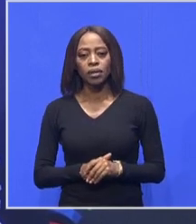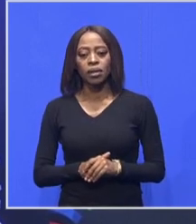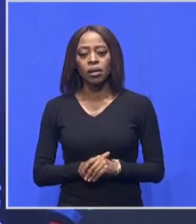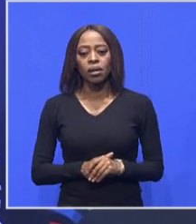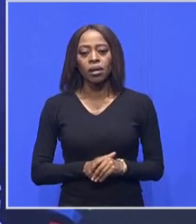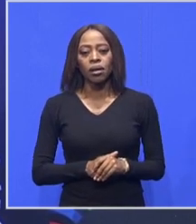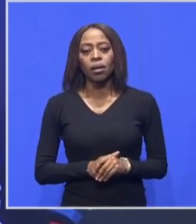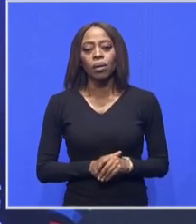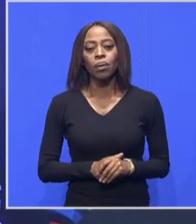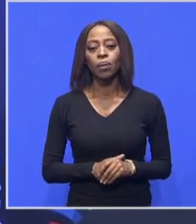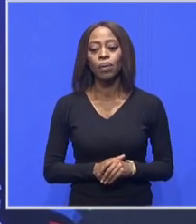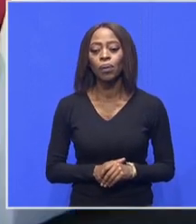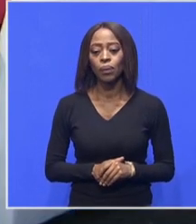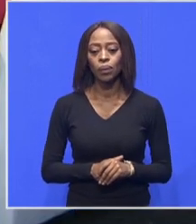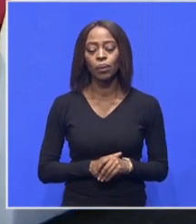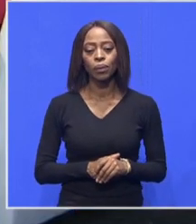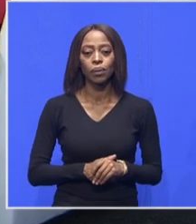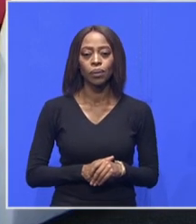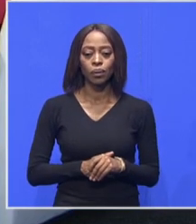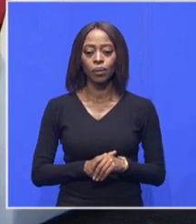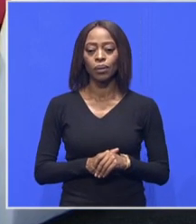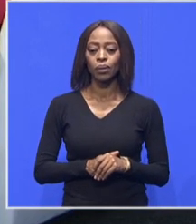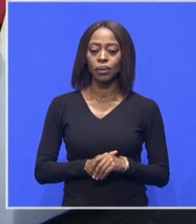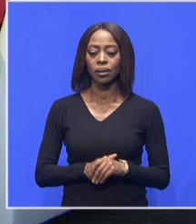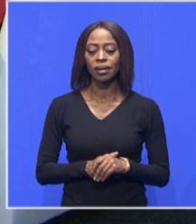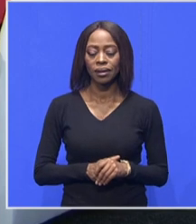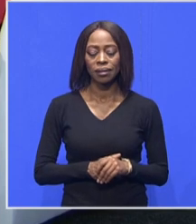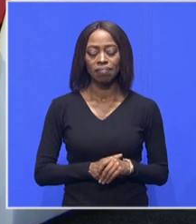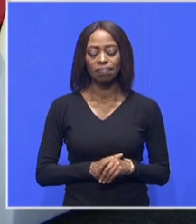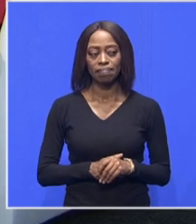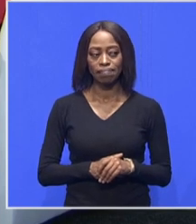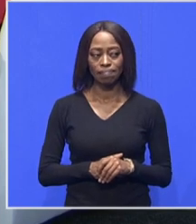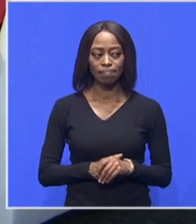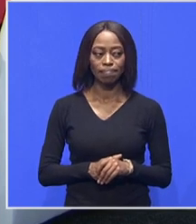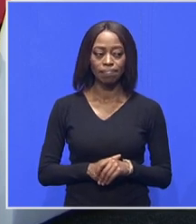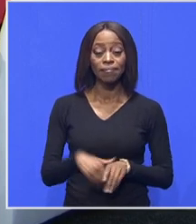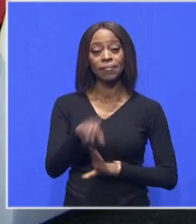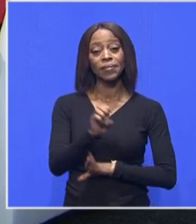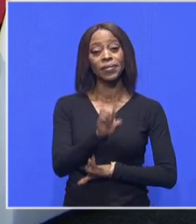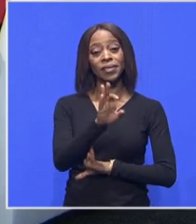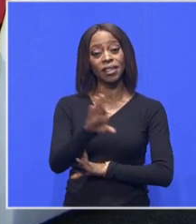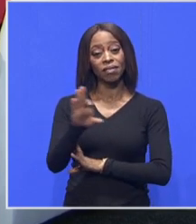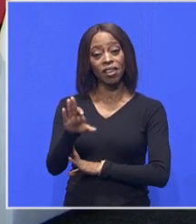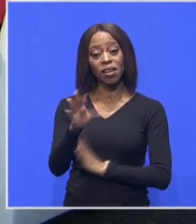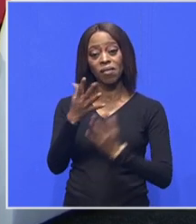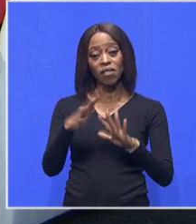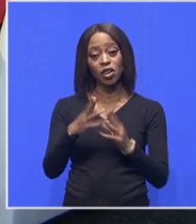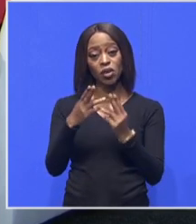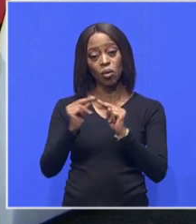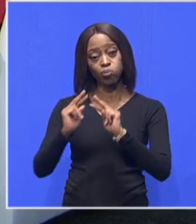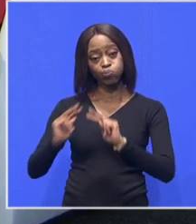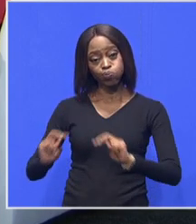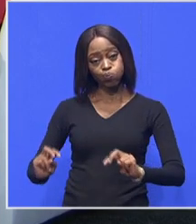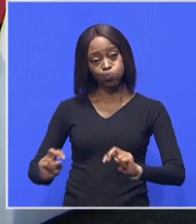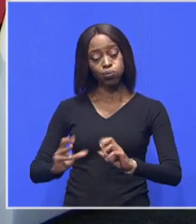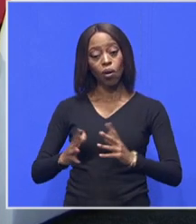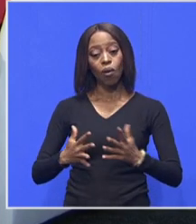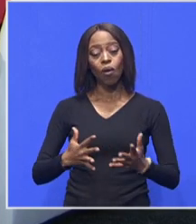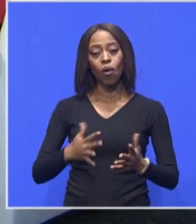to analysis and polls. Has the EFF conducted any kind of research or